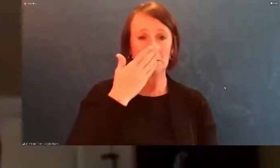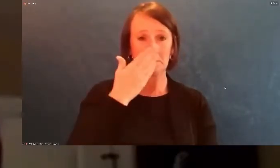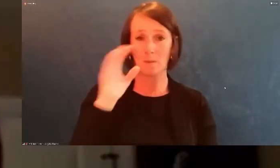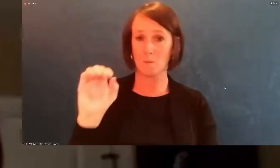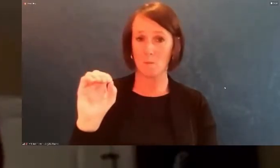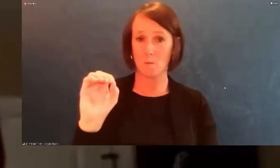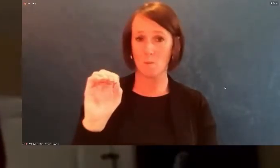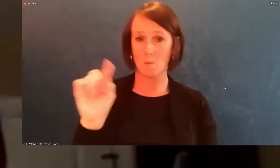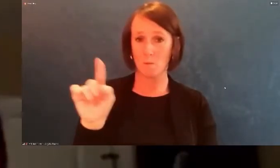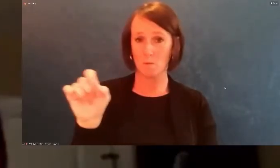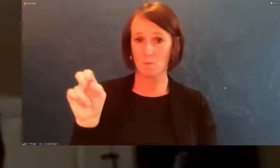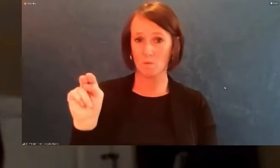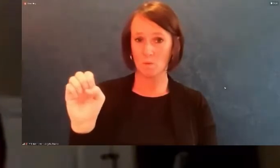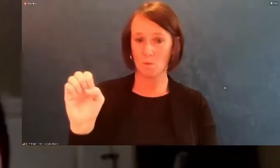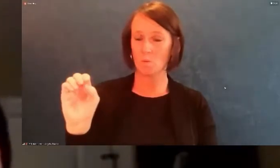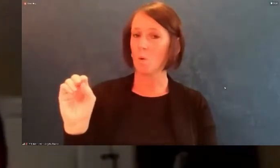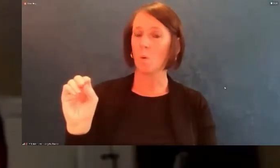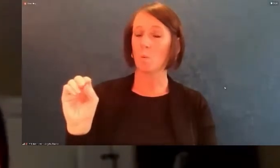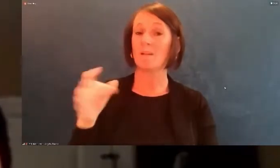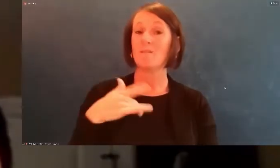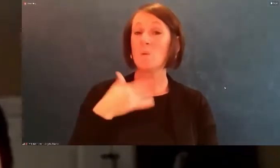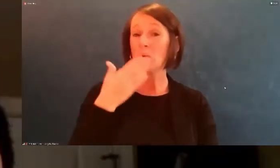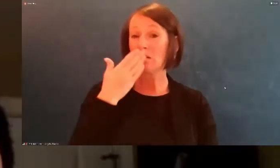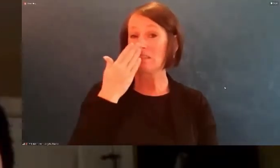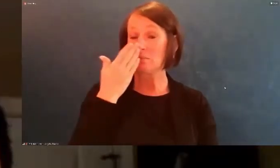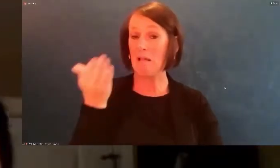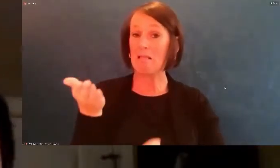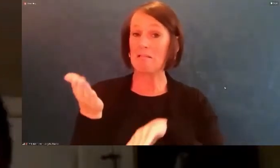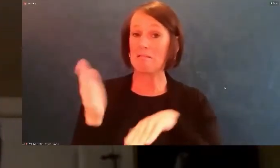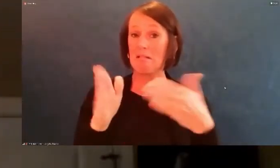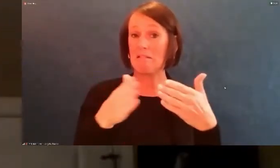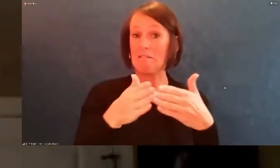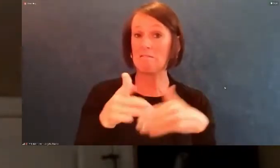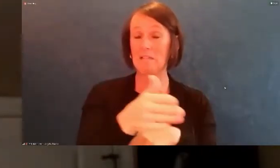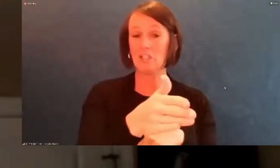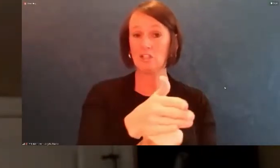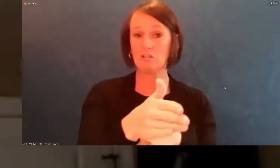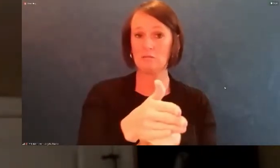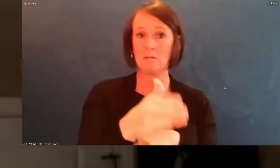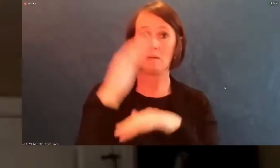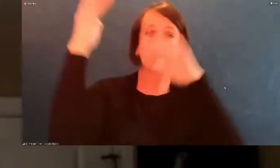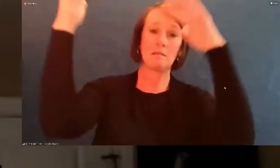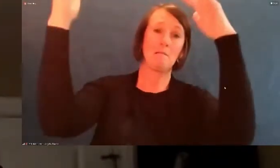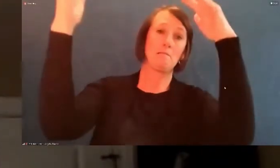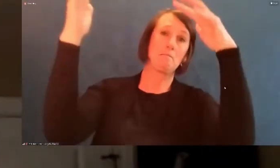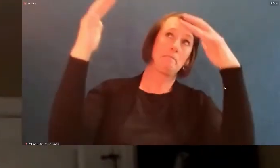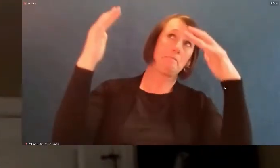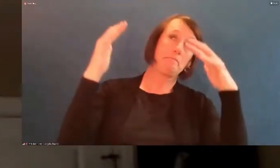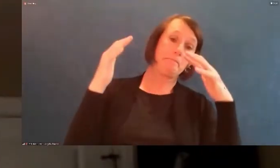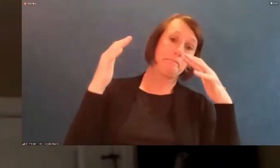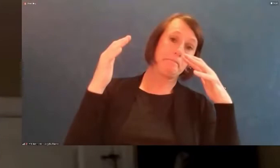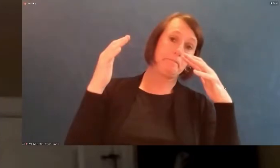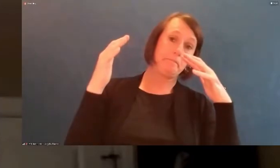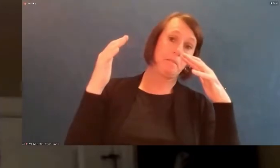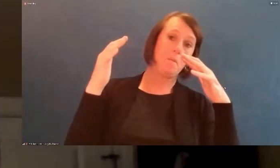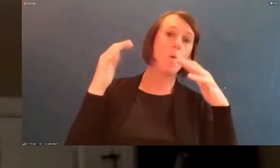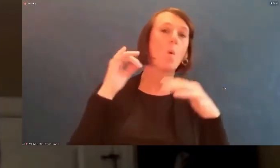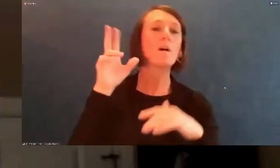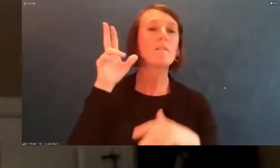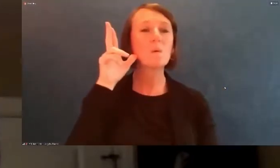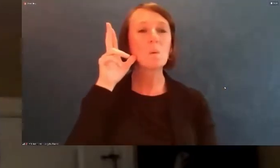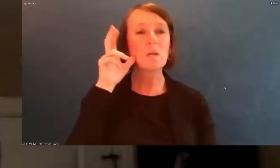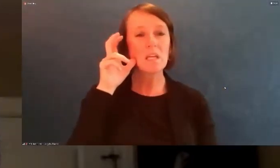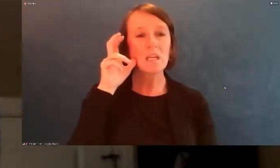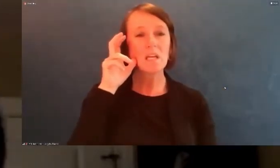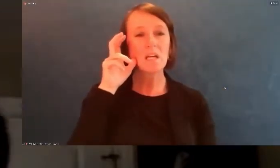you ever smell dead fish getting close to you, that means the northern lights are getting too close. And also if you hear sizzling, like someone's frying bacon for you